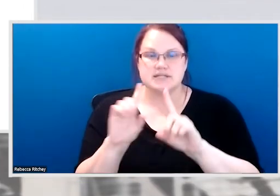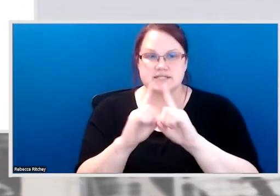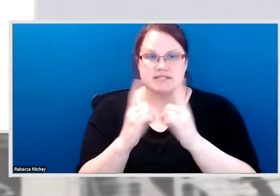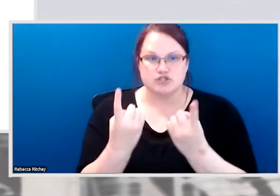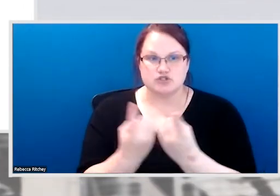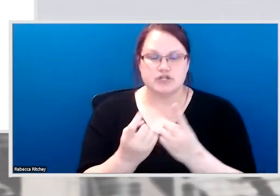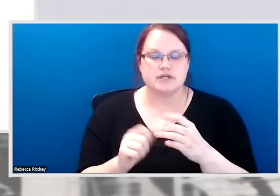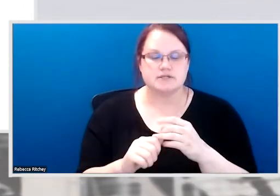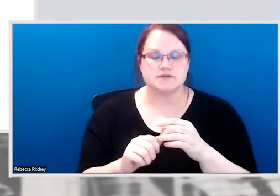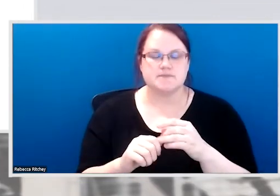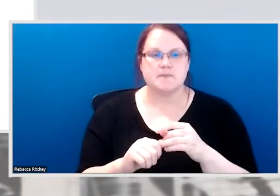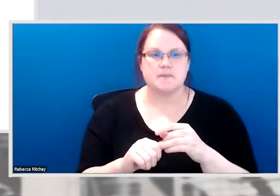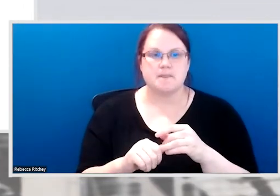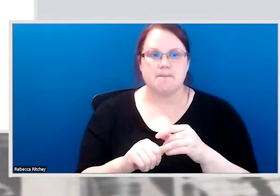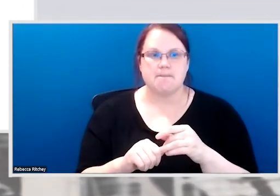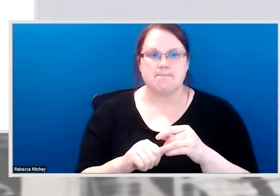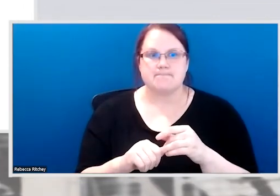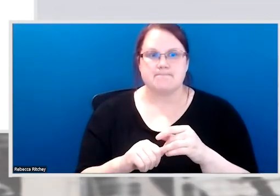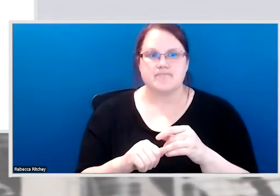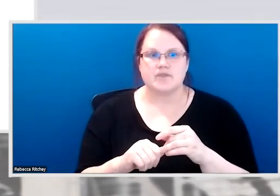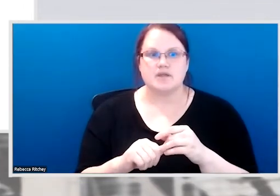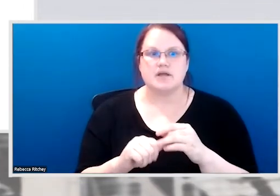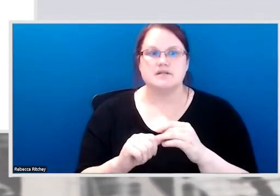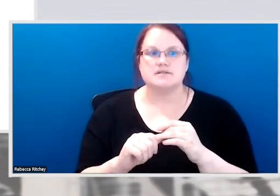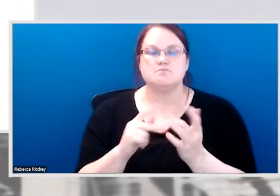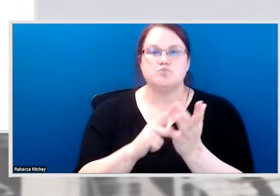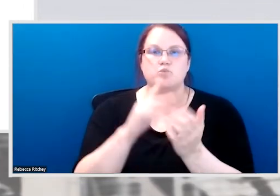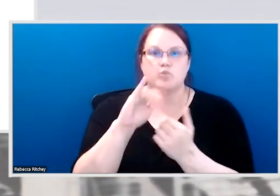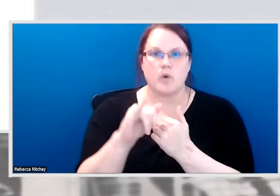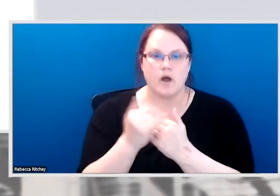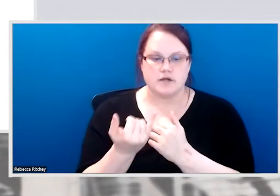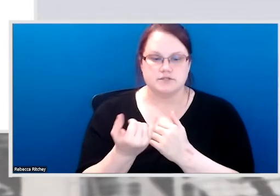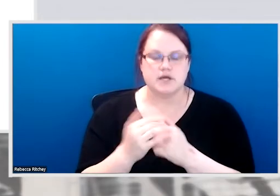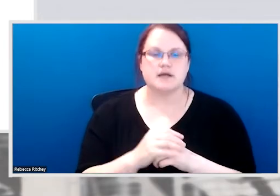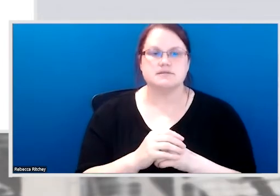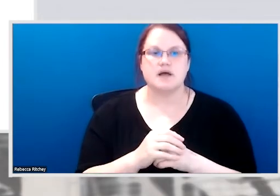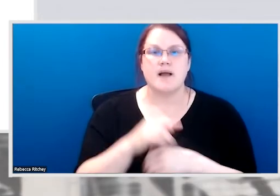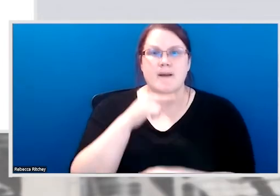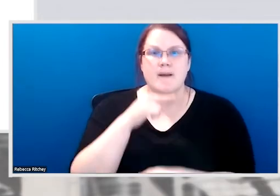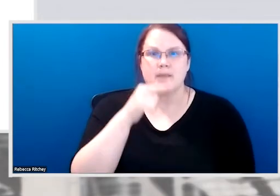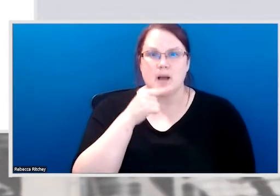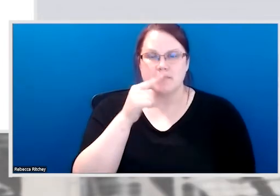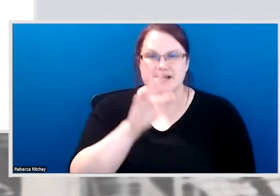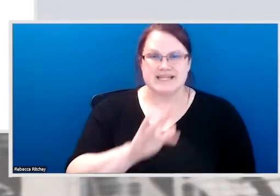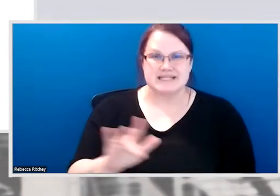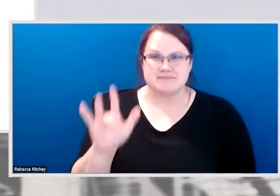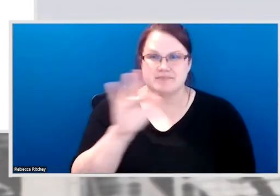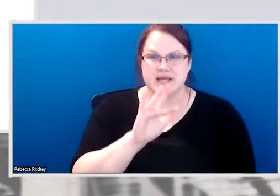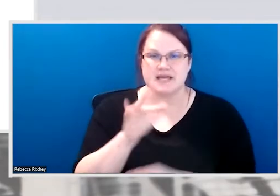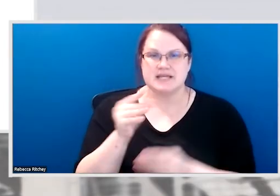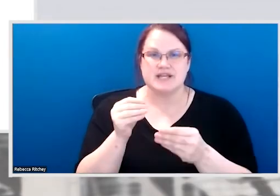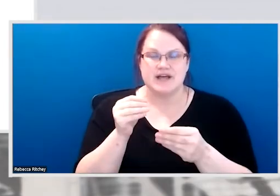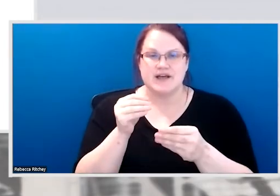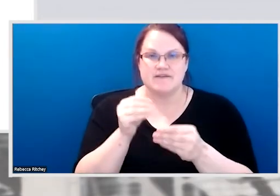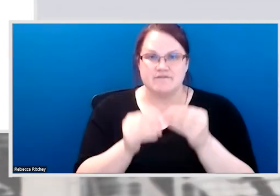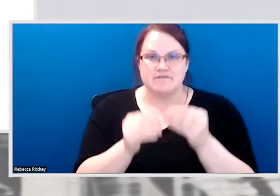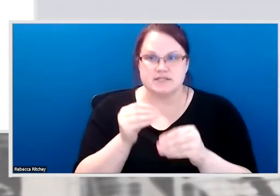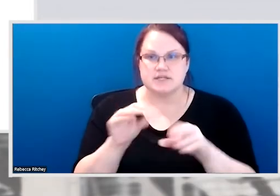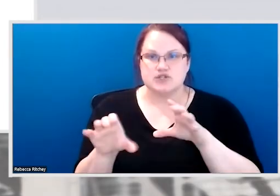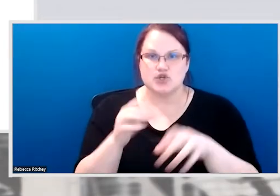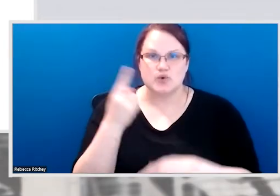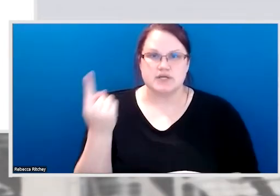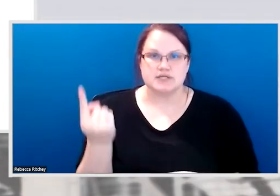its placemaking projects. It's public space. It's fixing doing something